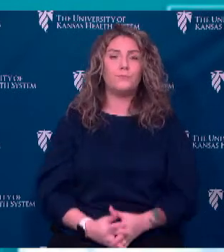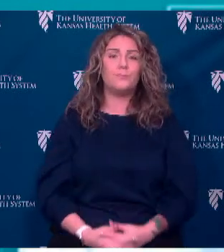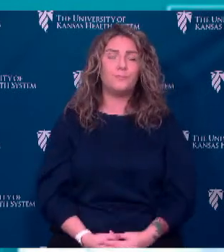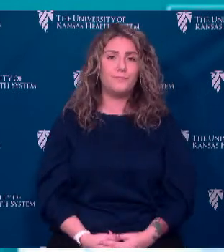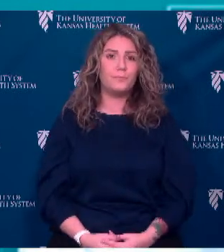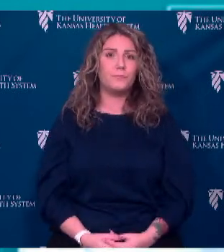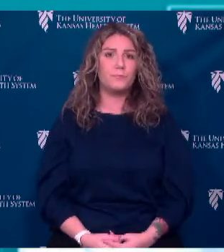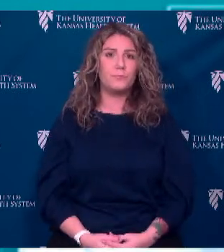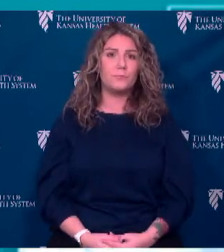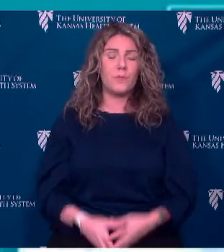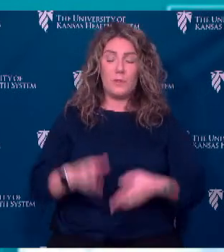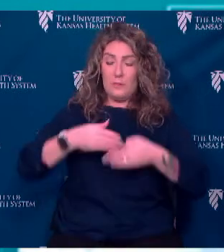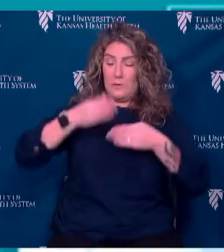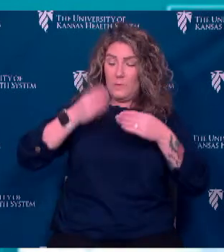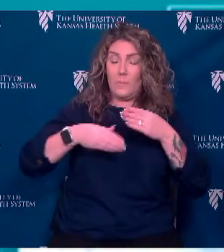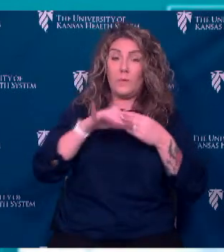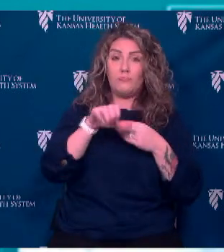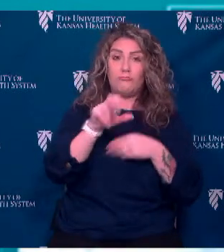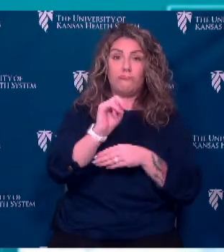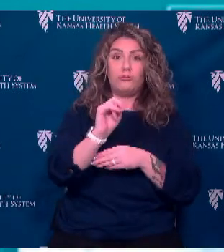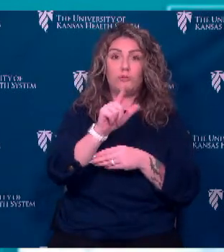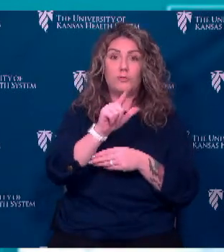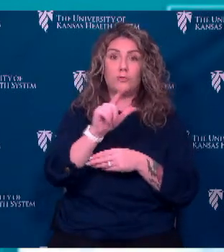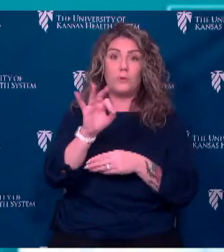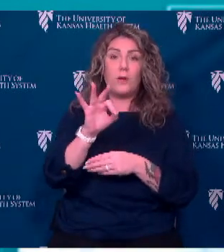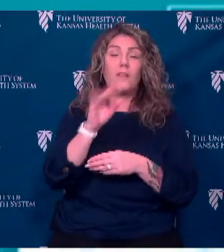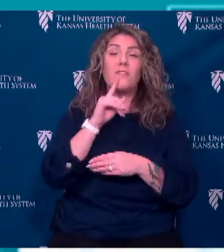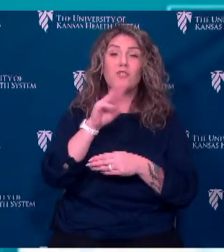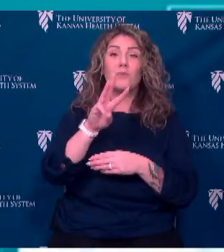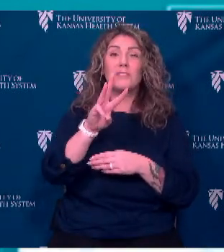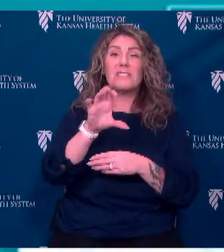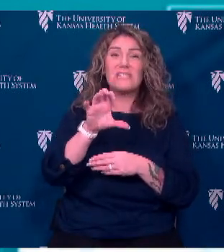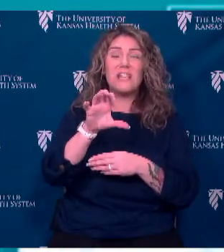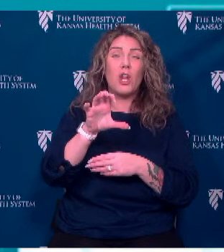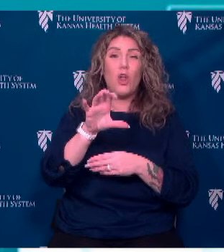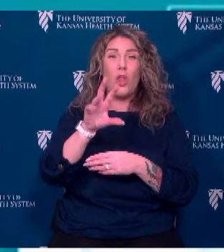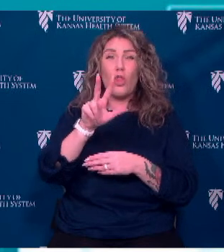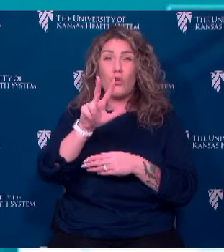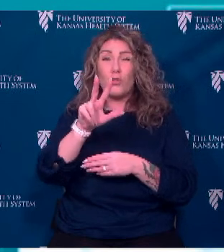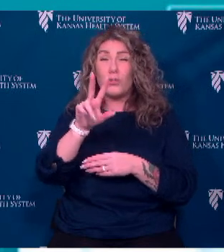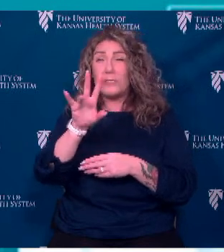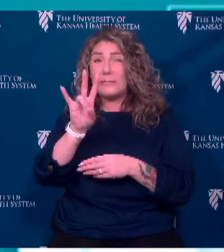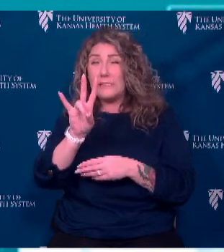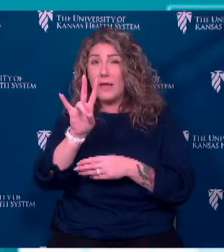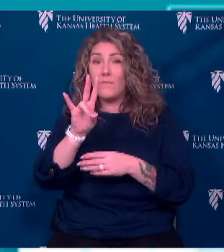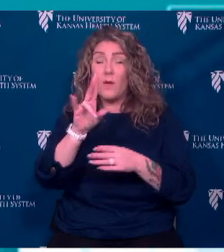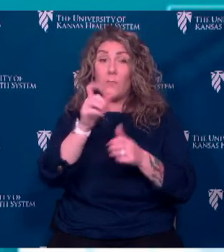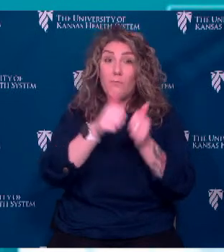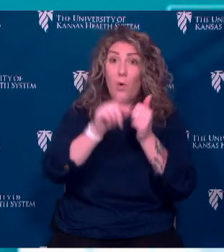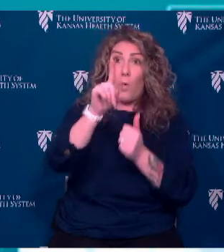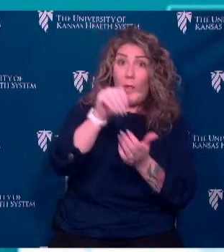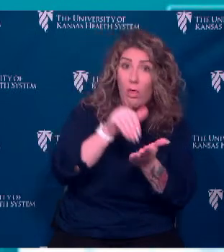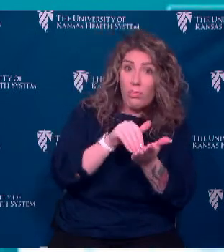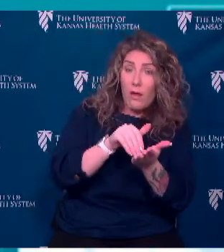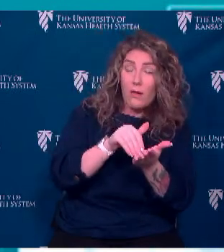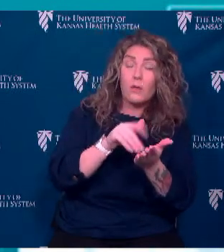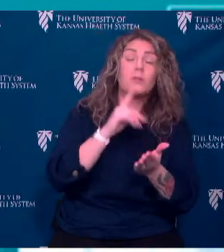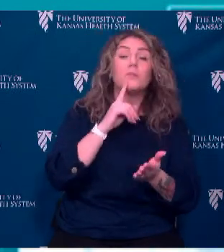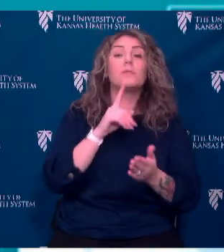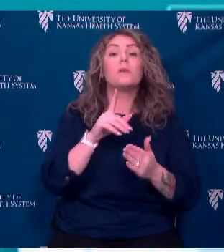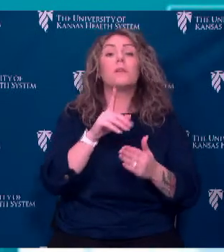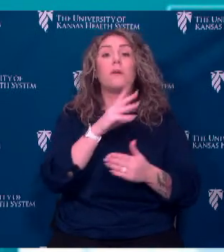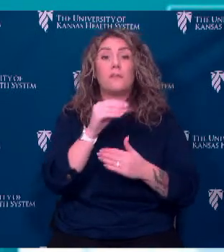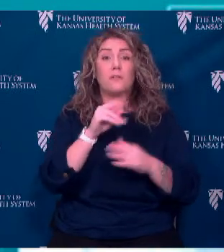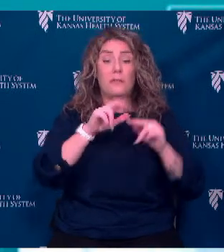The week ending January 29th, there were 637 per 100,000, which is a lot, but that is down from the week ending in